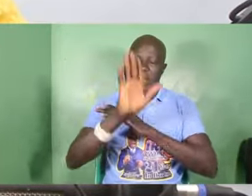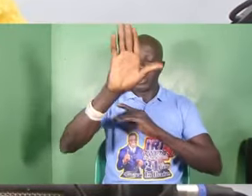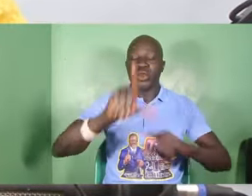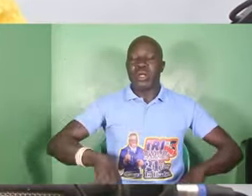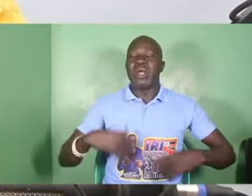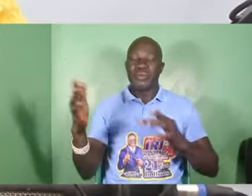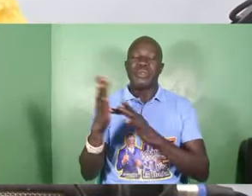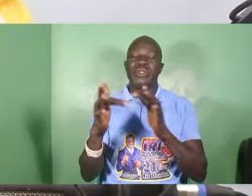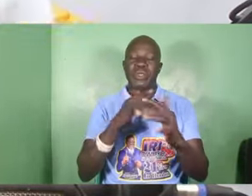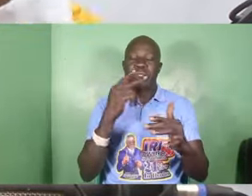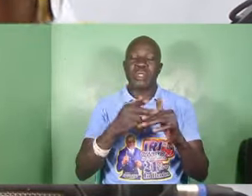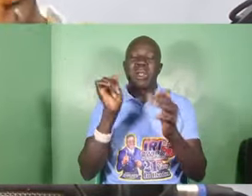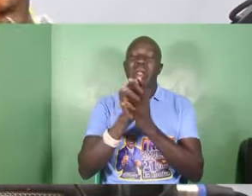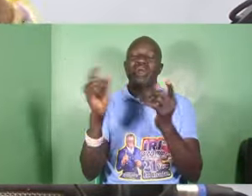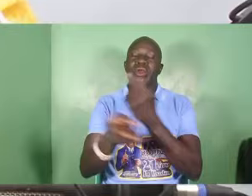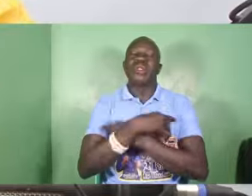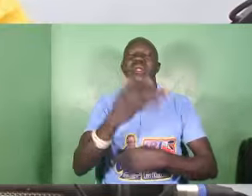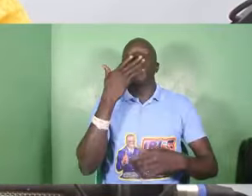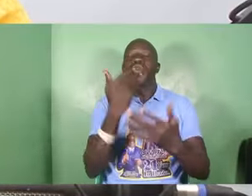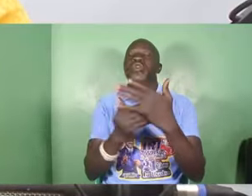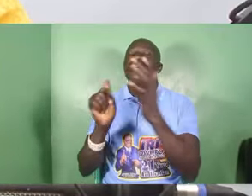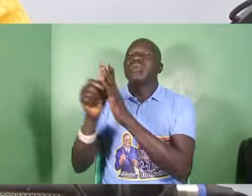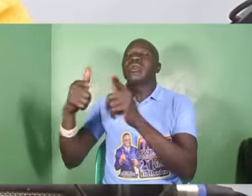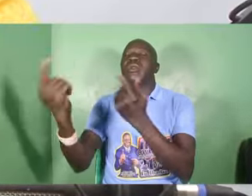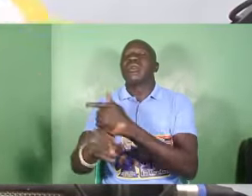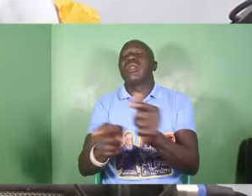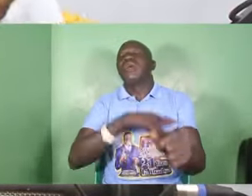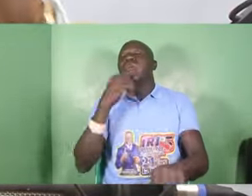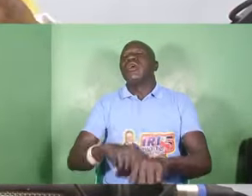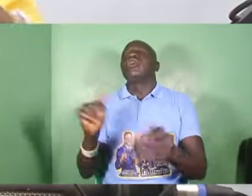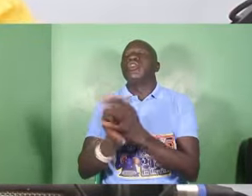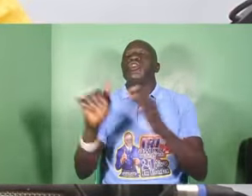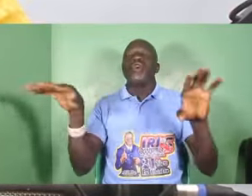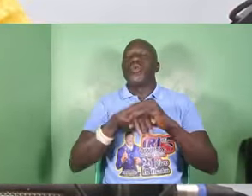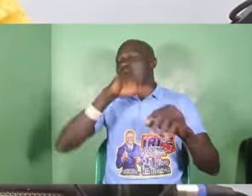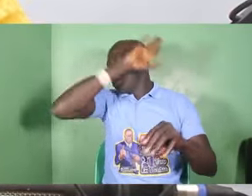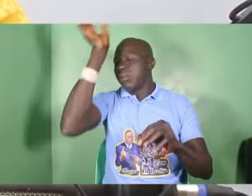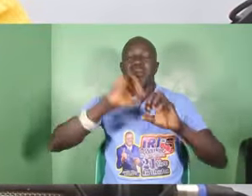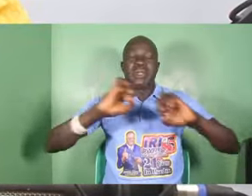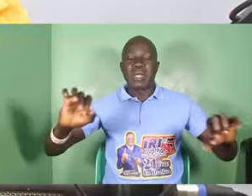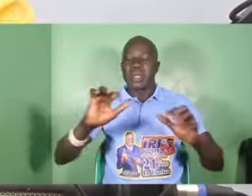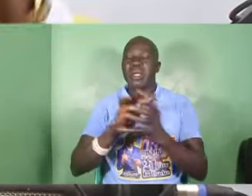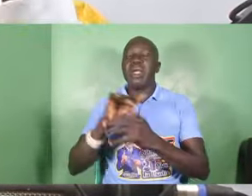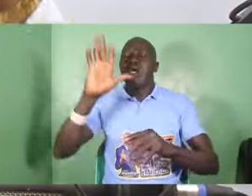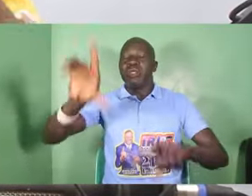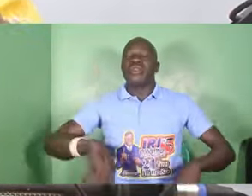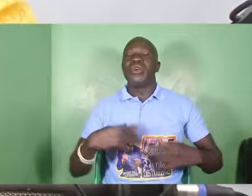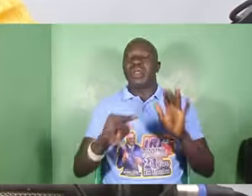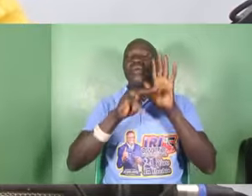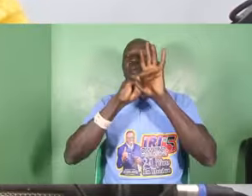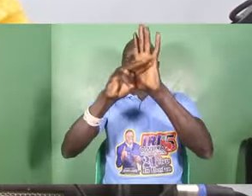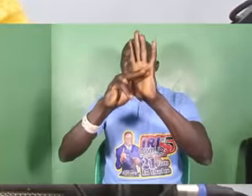Go into your life in Jesus. Ọjọ́ ọ̀rẹ́ adalẹ̀. Amen. Bí àwọn rẹ kò ní dàrú. Amen. Ayé rẹ̀ á